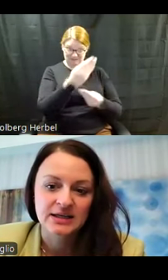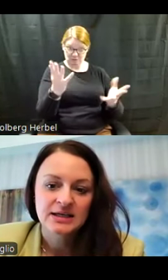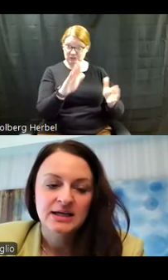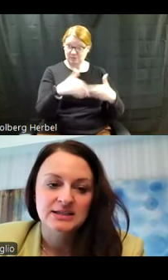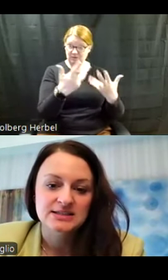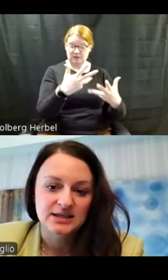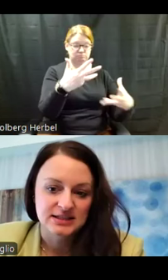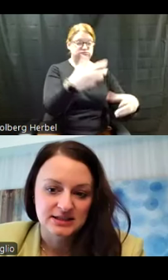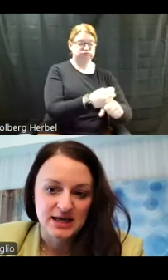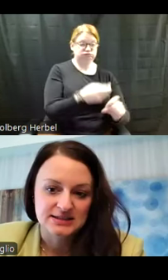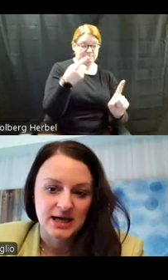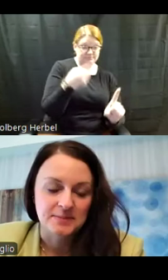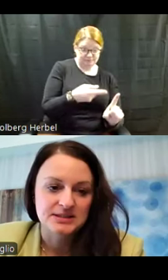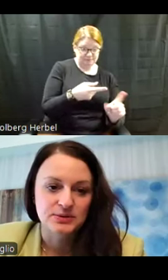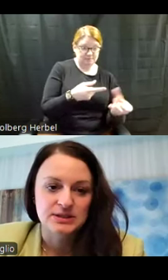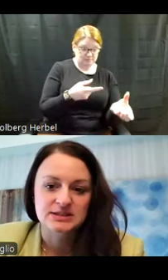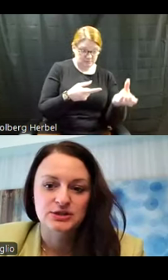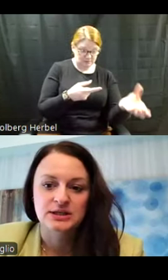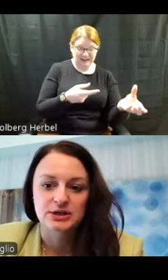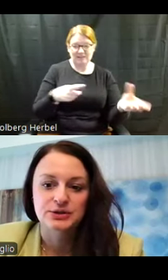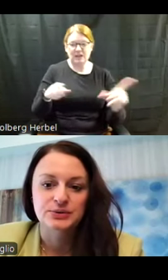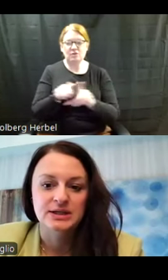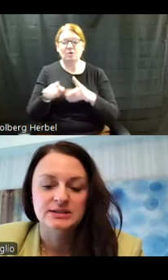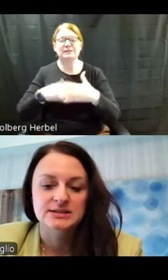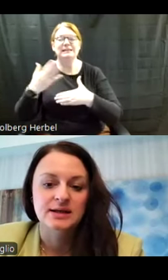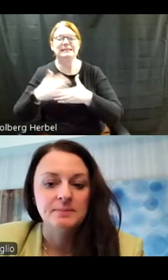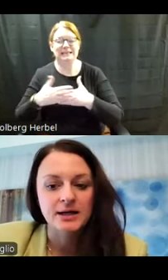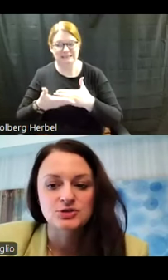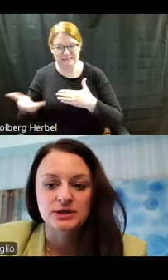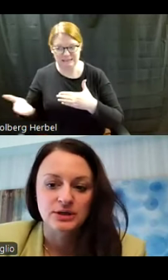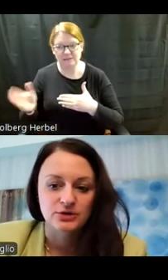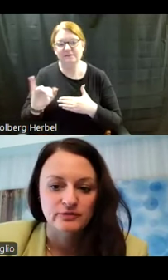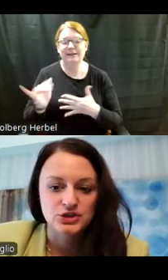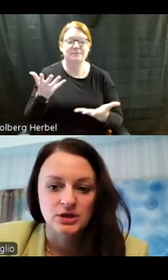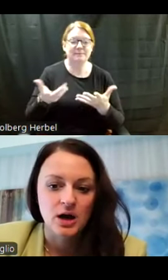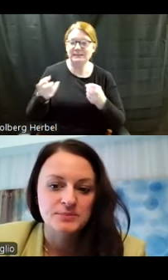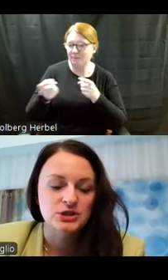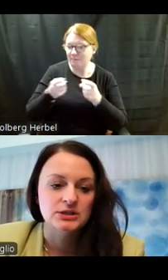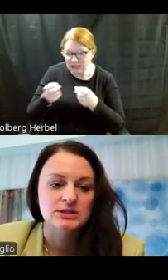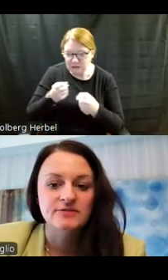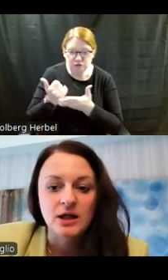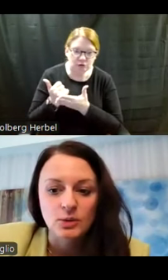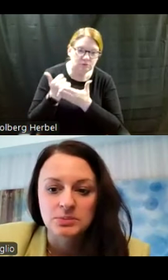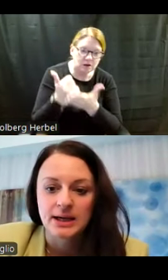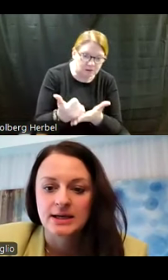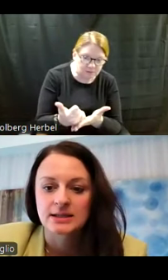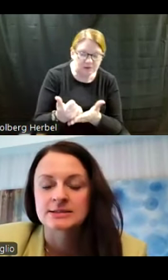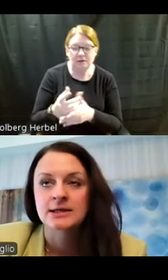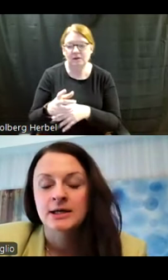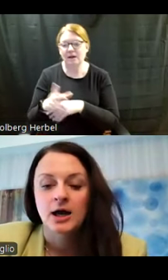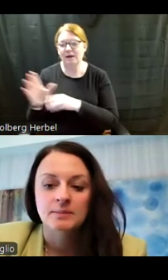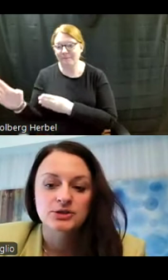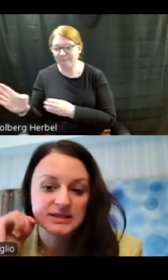provided and discussing the next steps. So this could include things like management or intervention options, follow-up